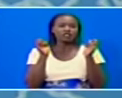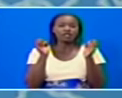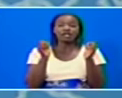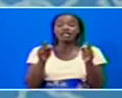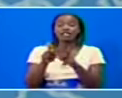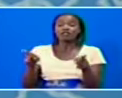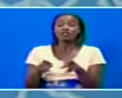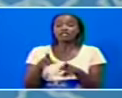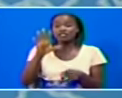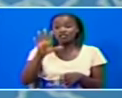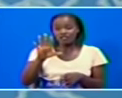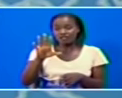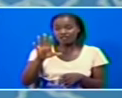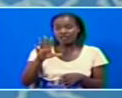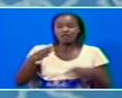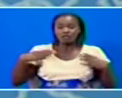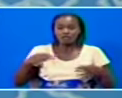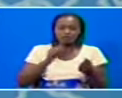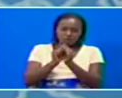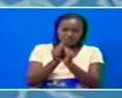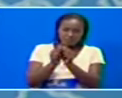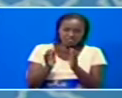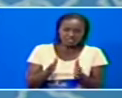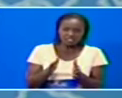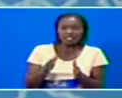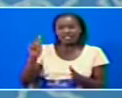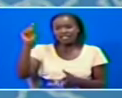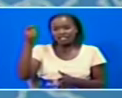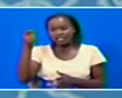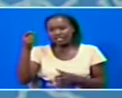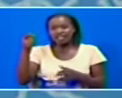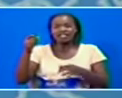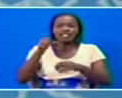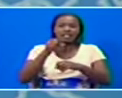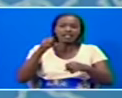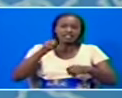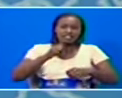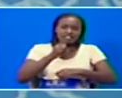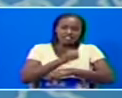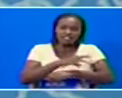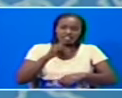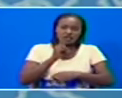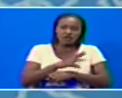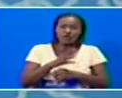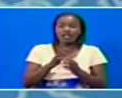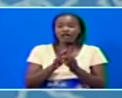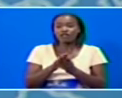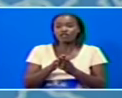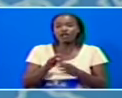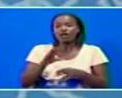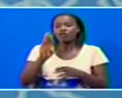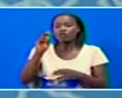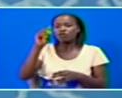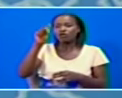five contestants, Amina Mohamed of Kenya, Abdoulaye Bathily of Senegal, Pelonomi Venson-Moitoi of Botswana,